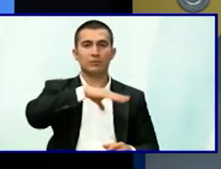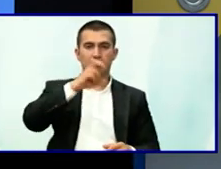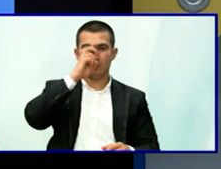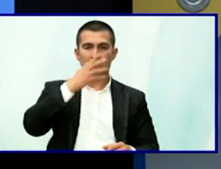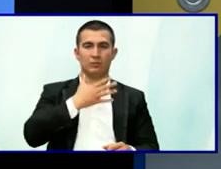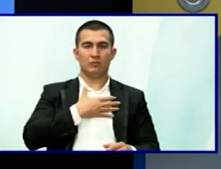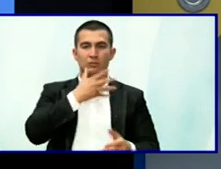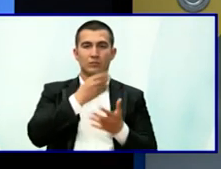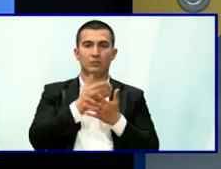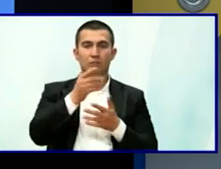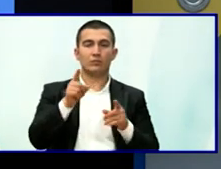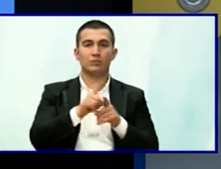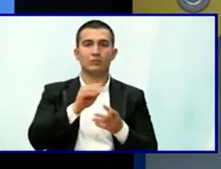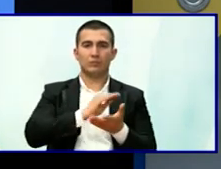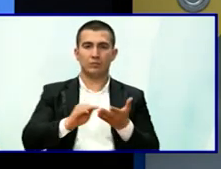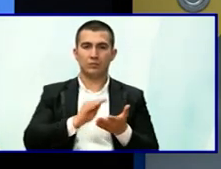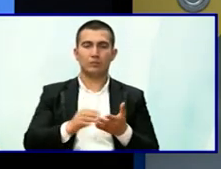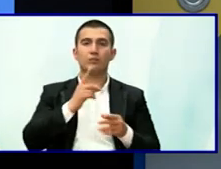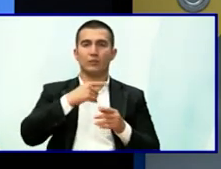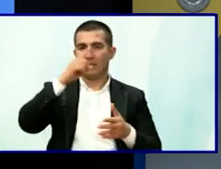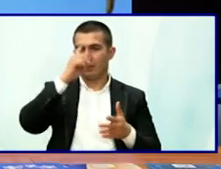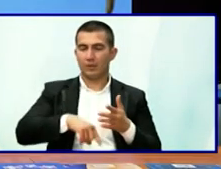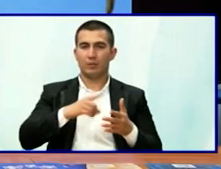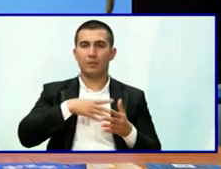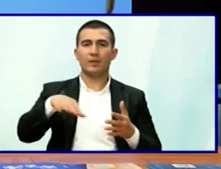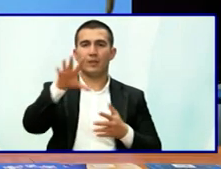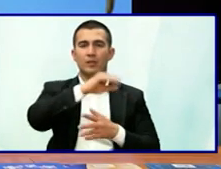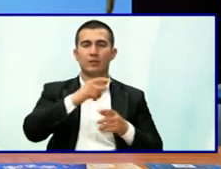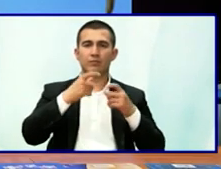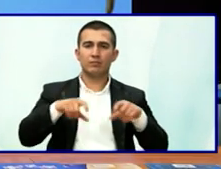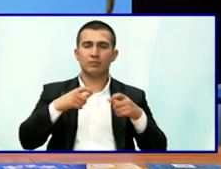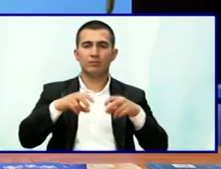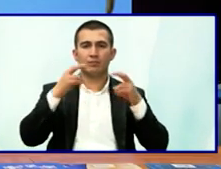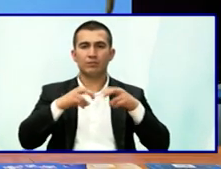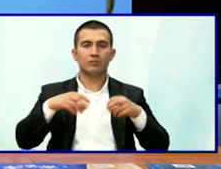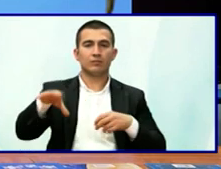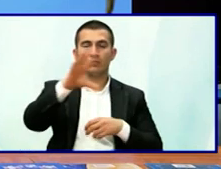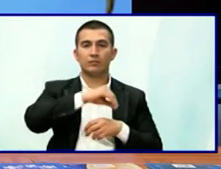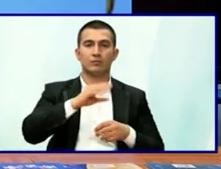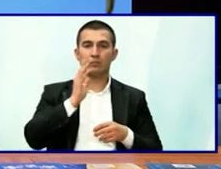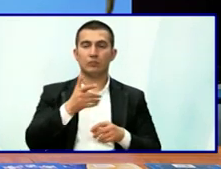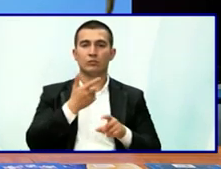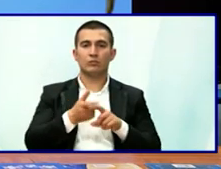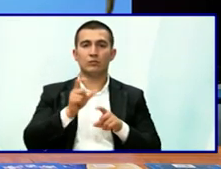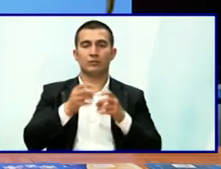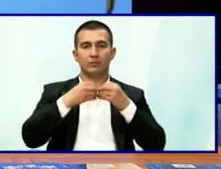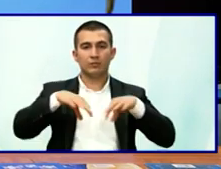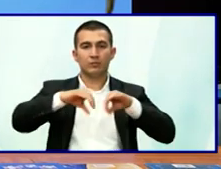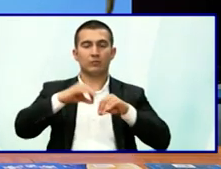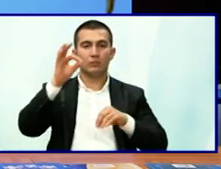chiroyli insho yozamiz. Ishonamanki, insholaringizni, yodlagan she'rlaringizni oila